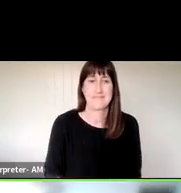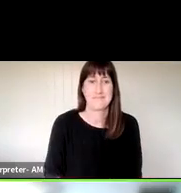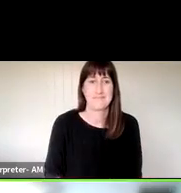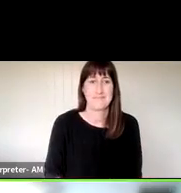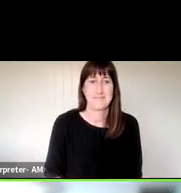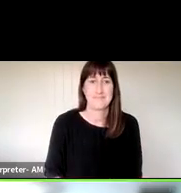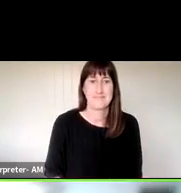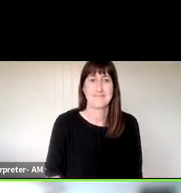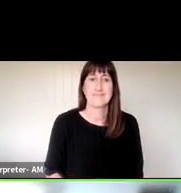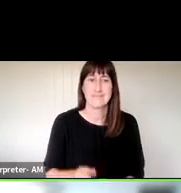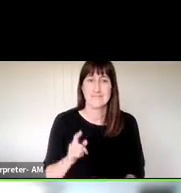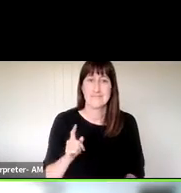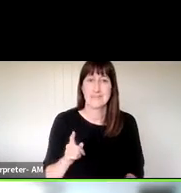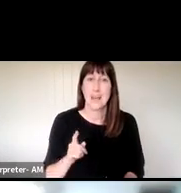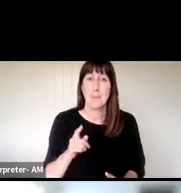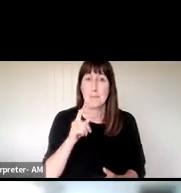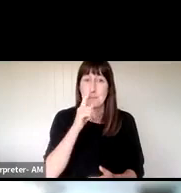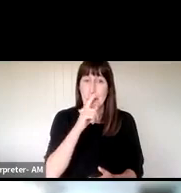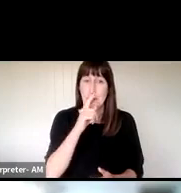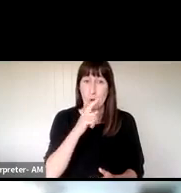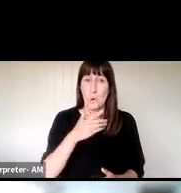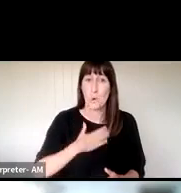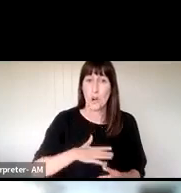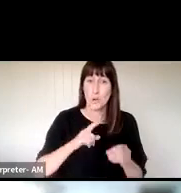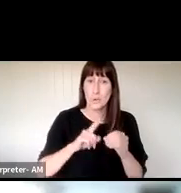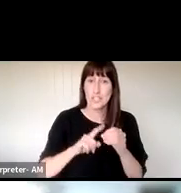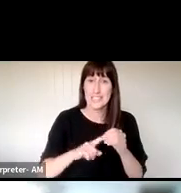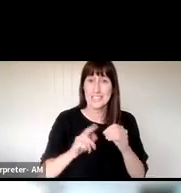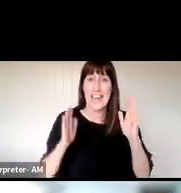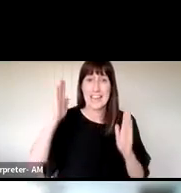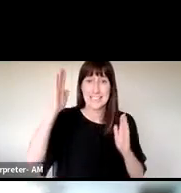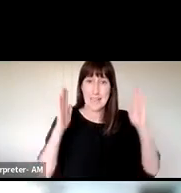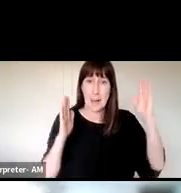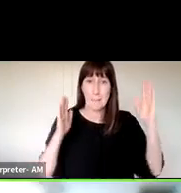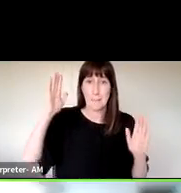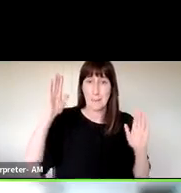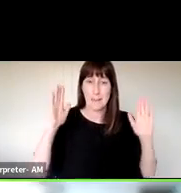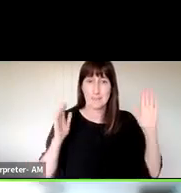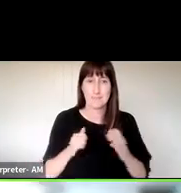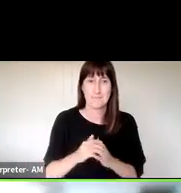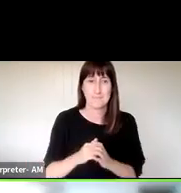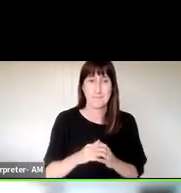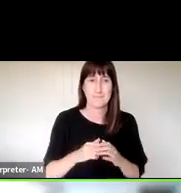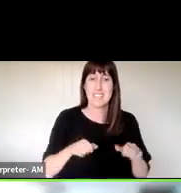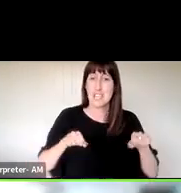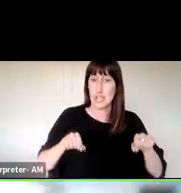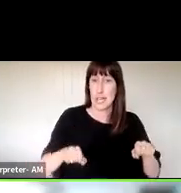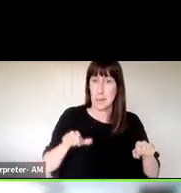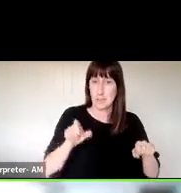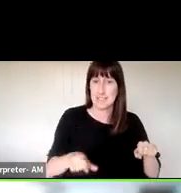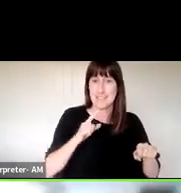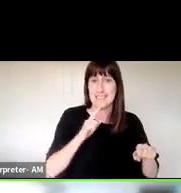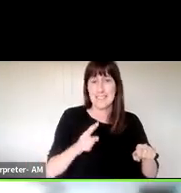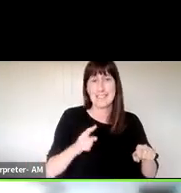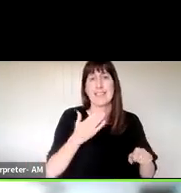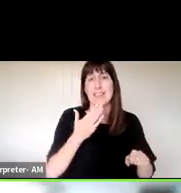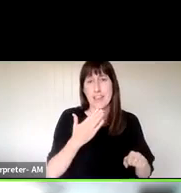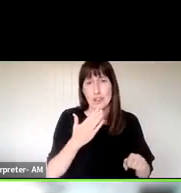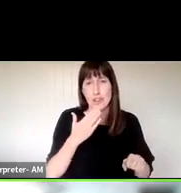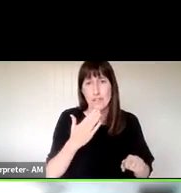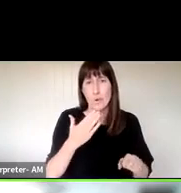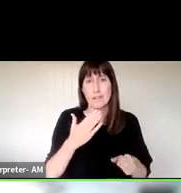We have to put our hands up to get a question. Right. Thank you so much for sharing your information. Before I